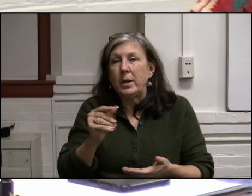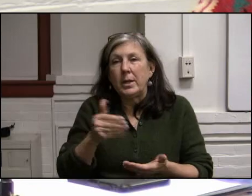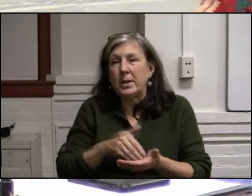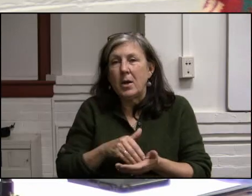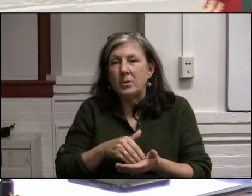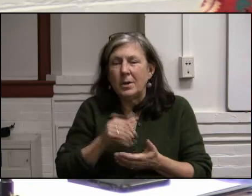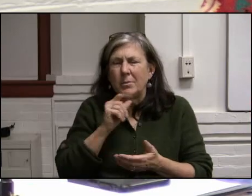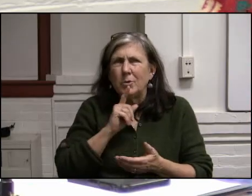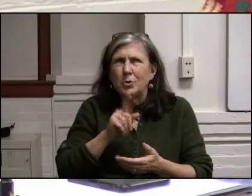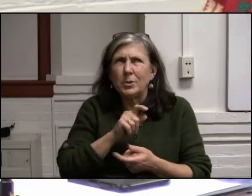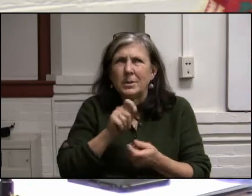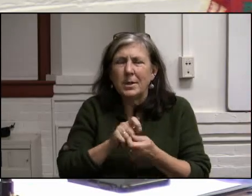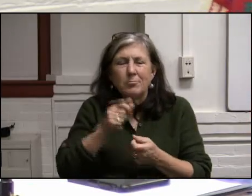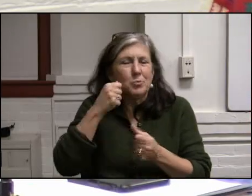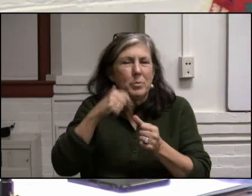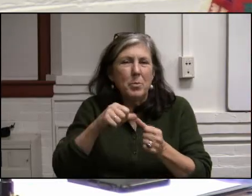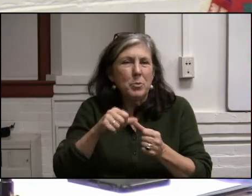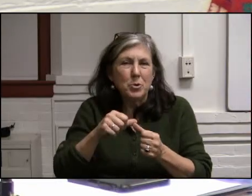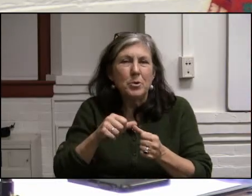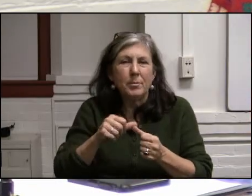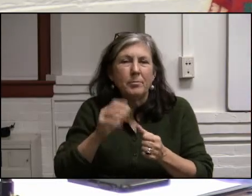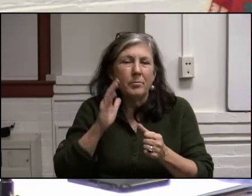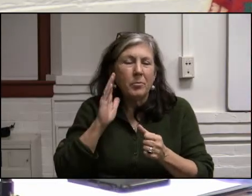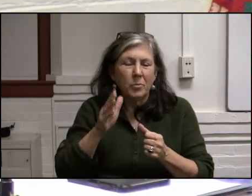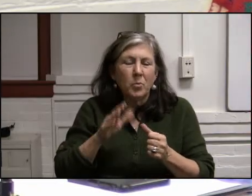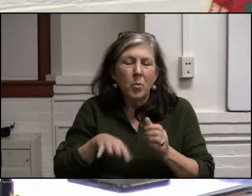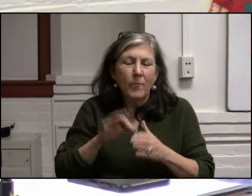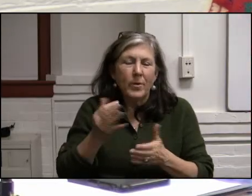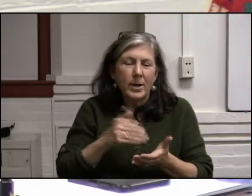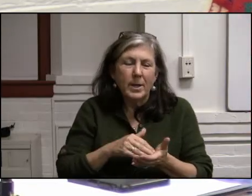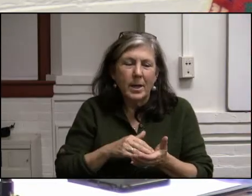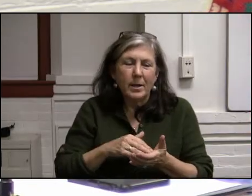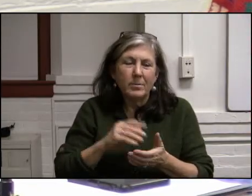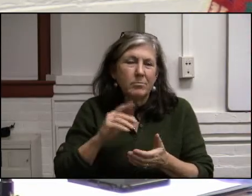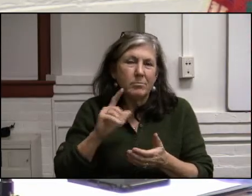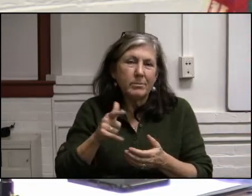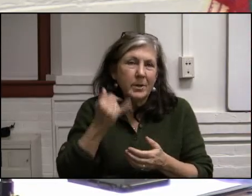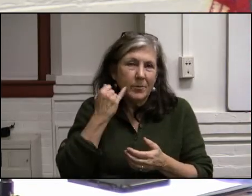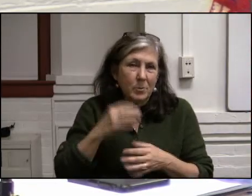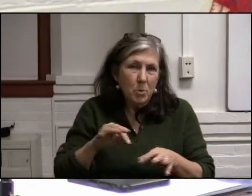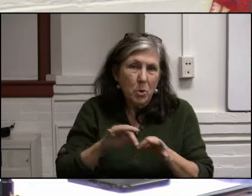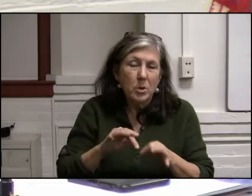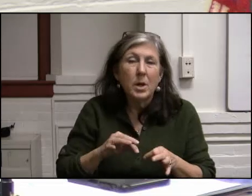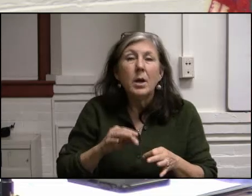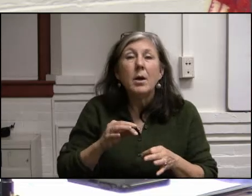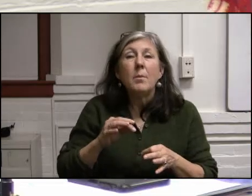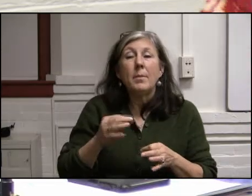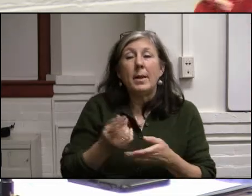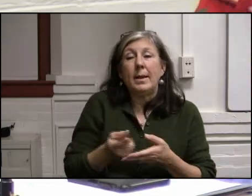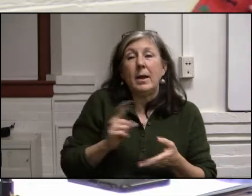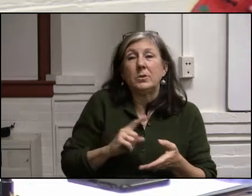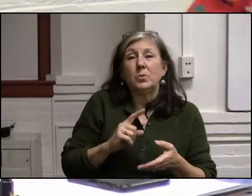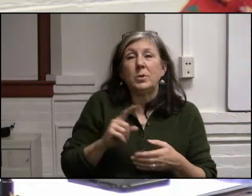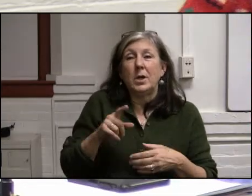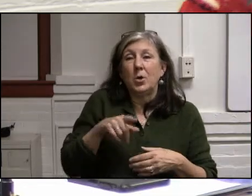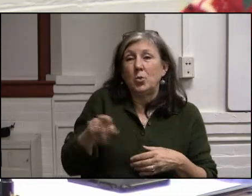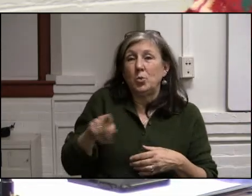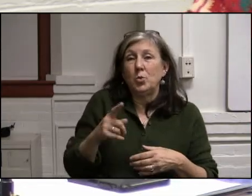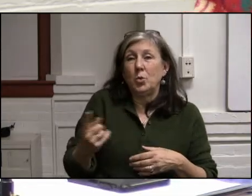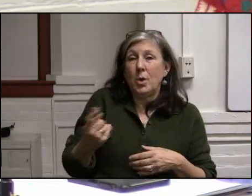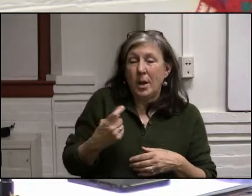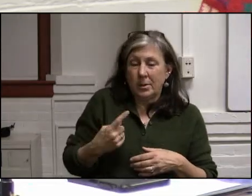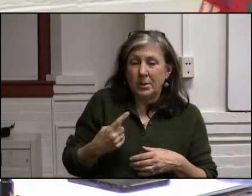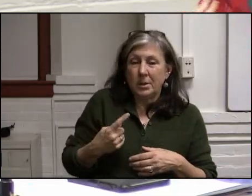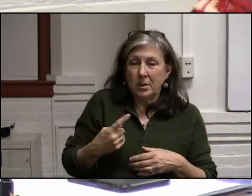the exact figure, but we can confirm that again for you if that's important. The question you asked us last week was to confirm that it really